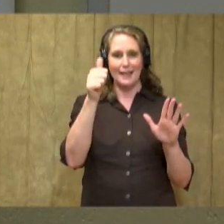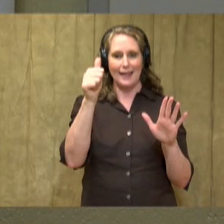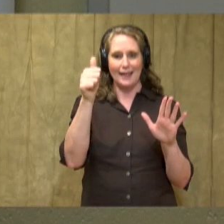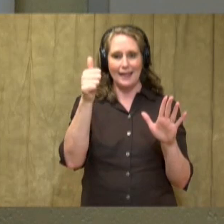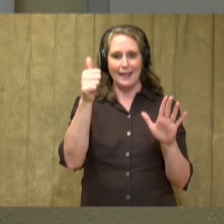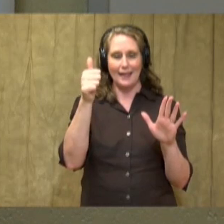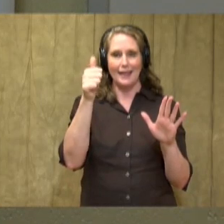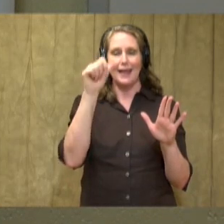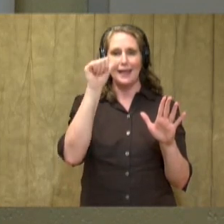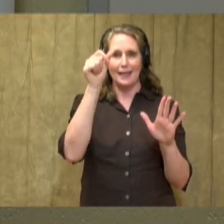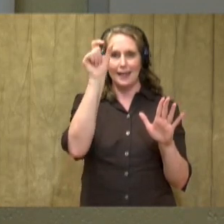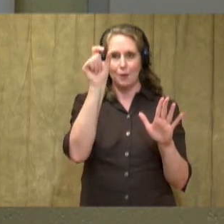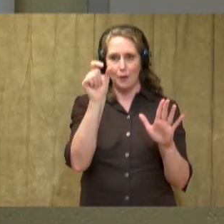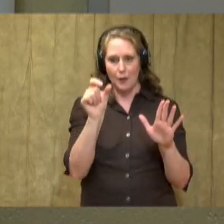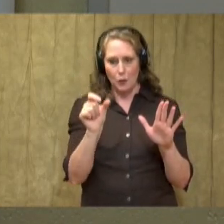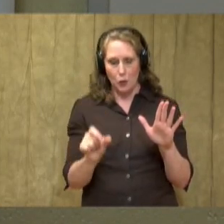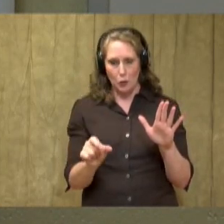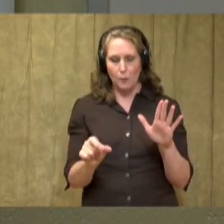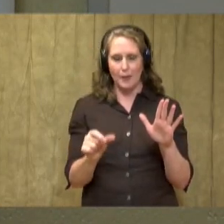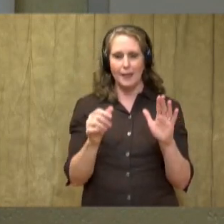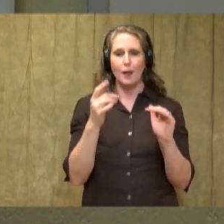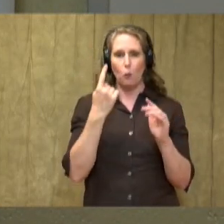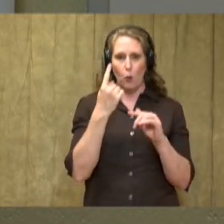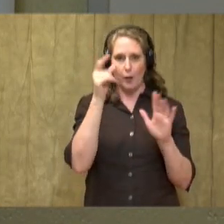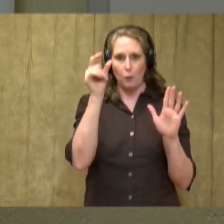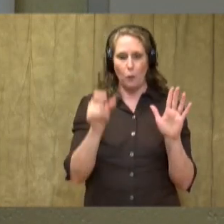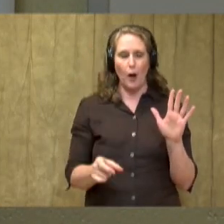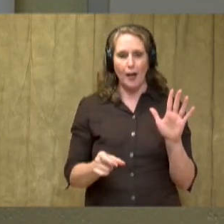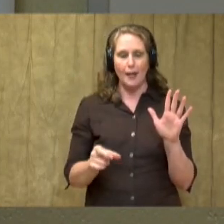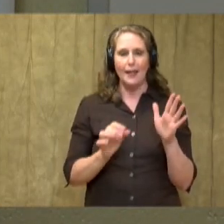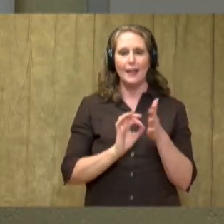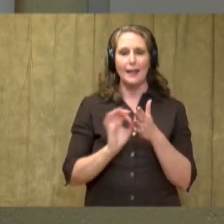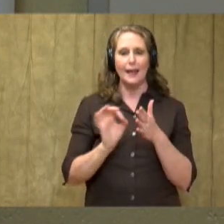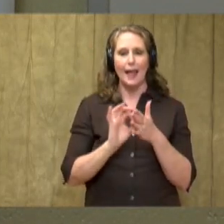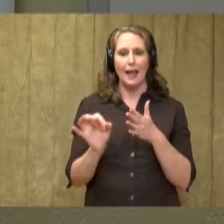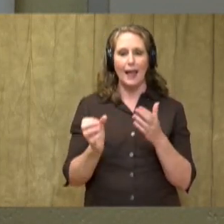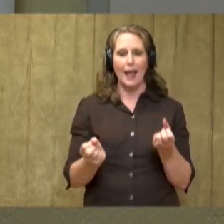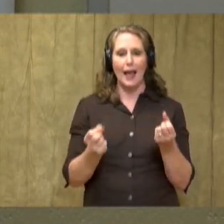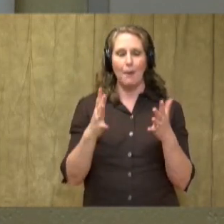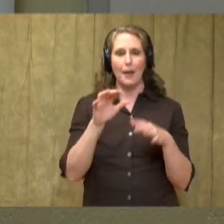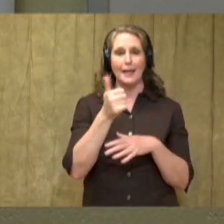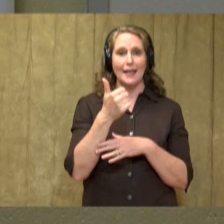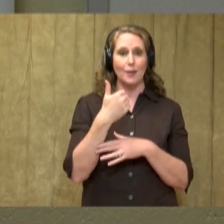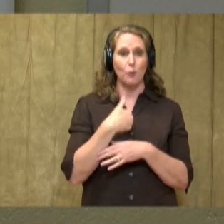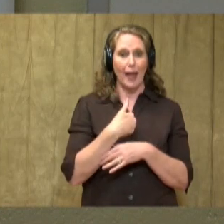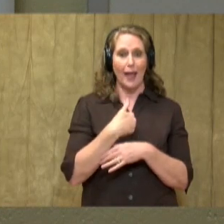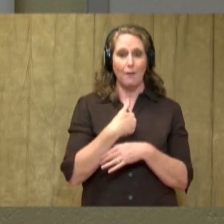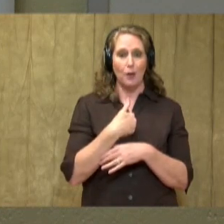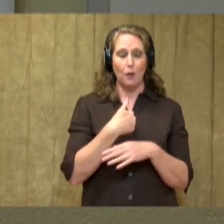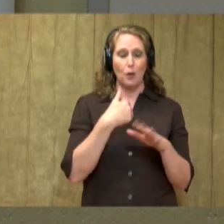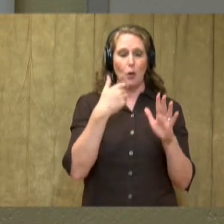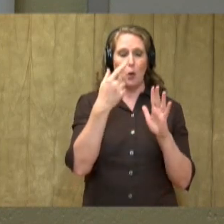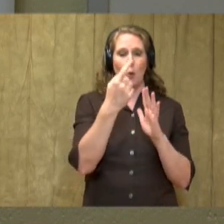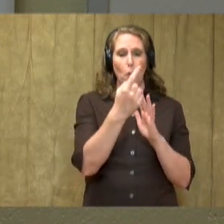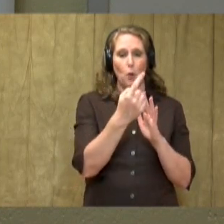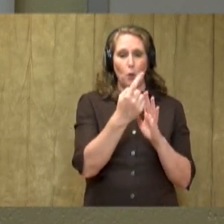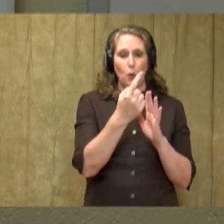There's 10 cubes and 1 rod. So let's count the number of tens we have.